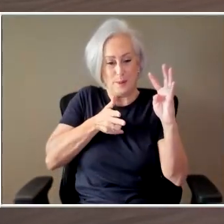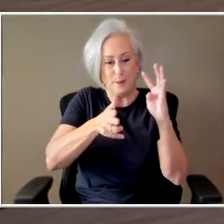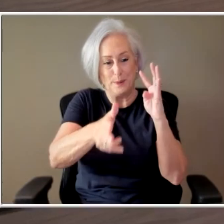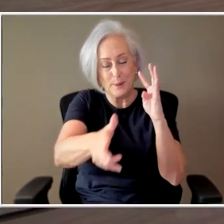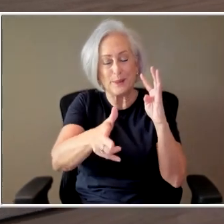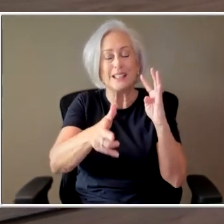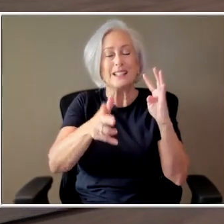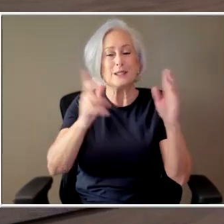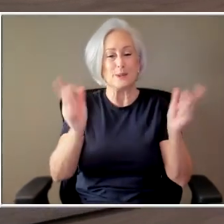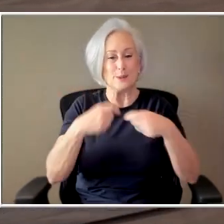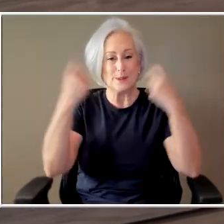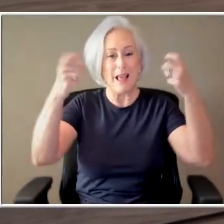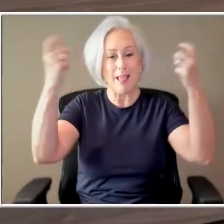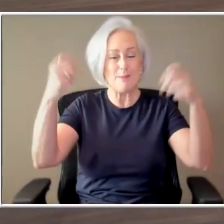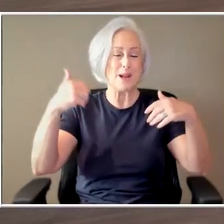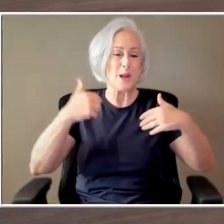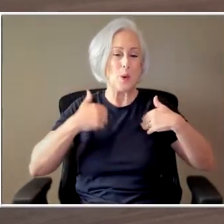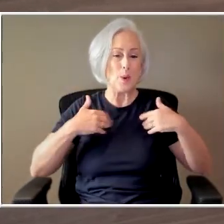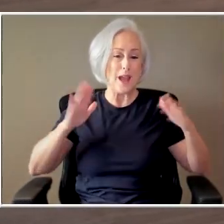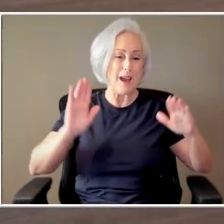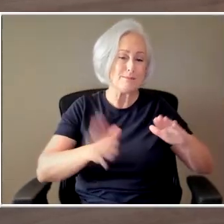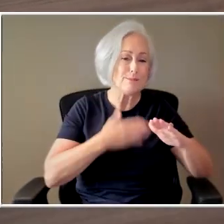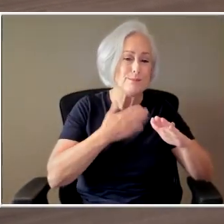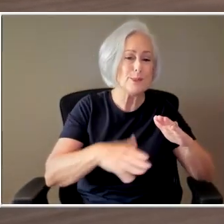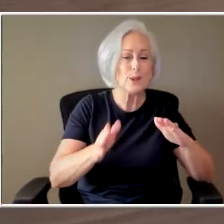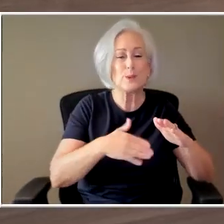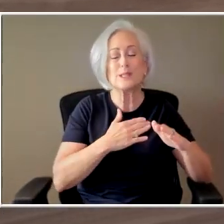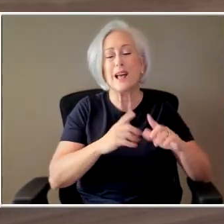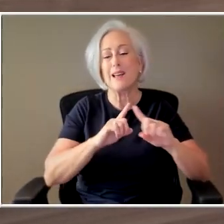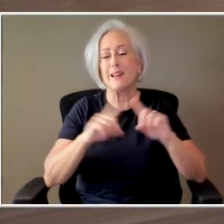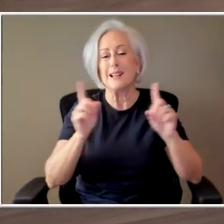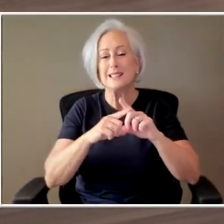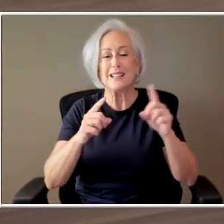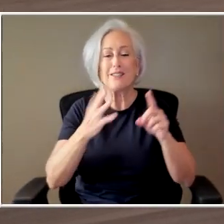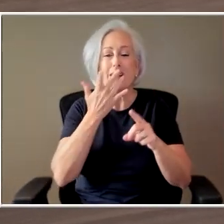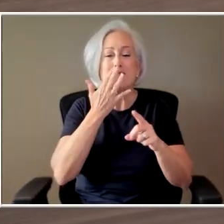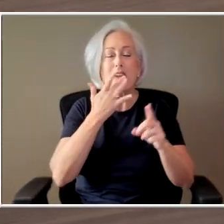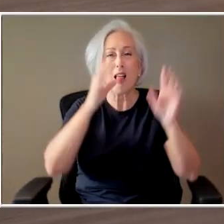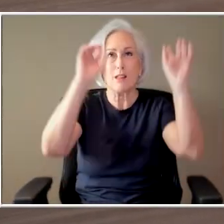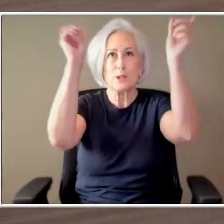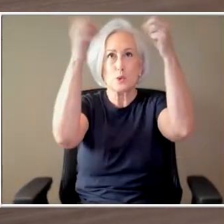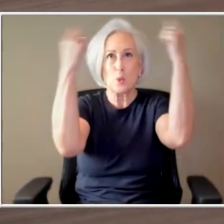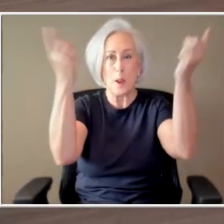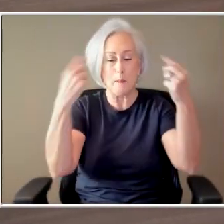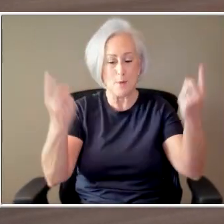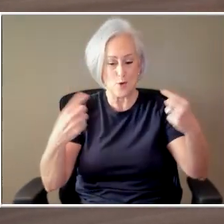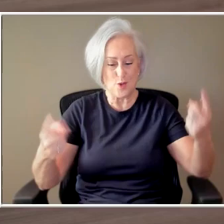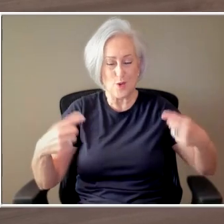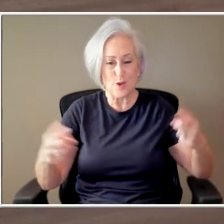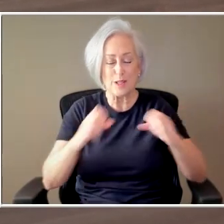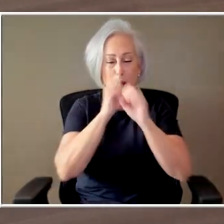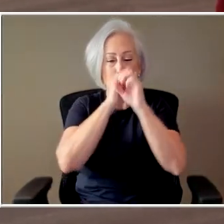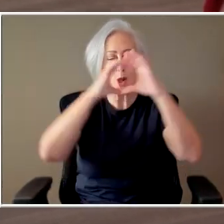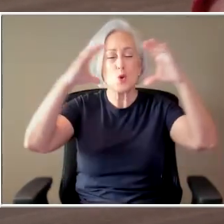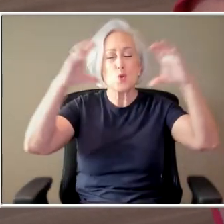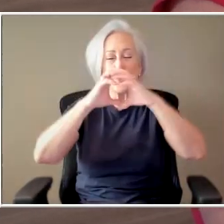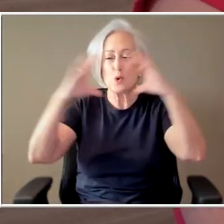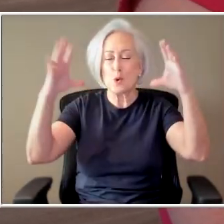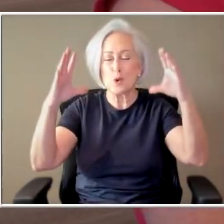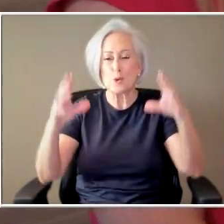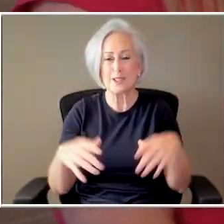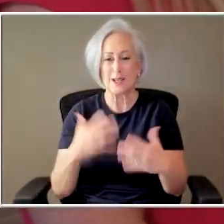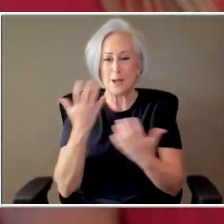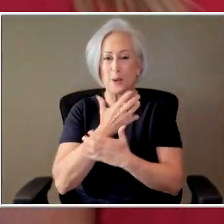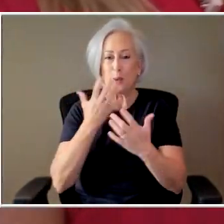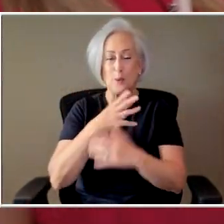had music, we had different streamers and balloons in here to kind of really tie it all together. That sounds wonderful. 100 days is something